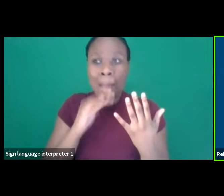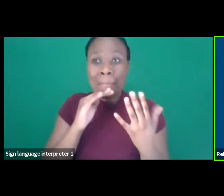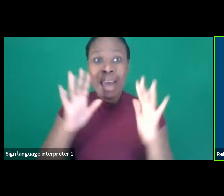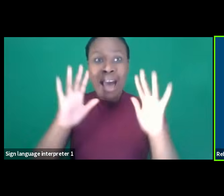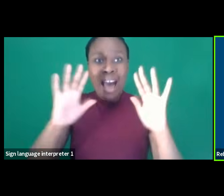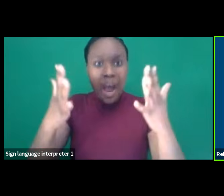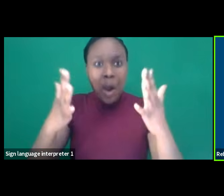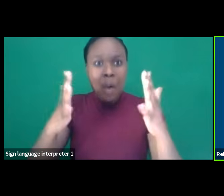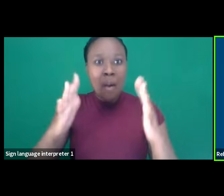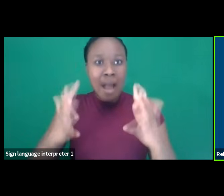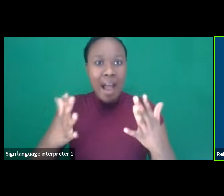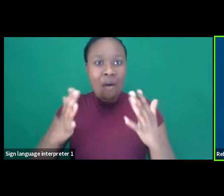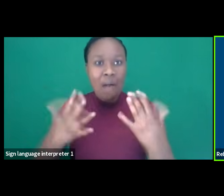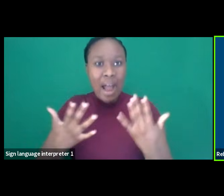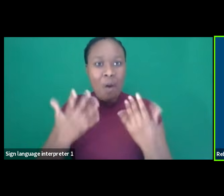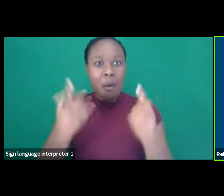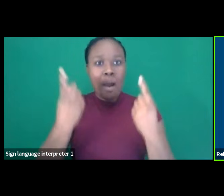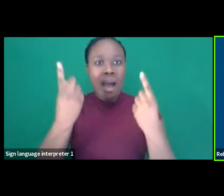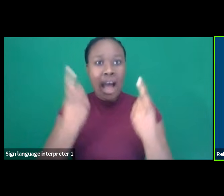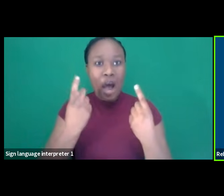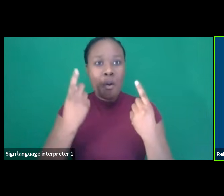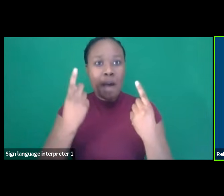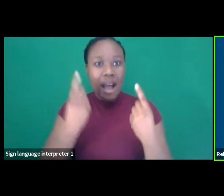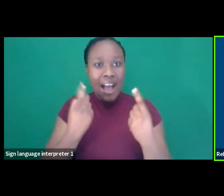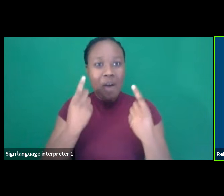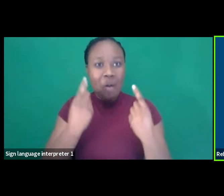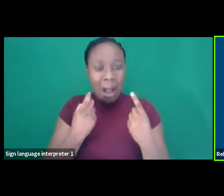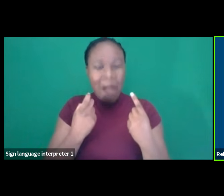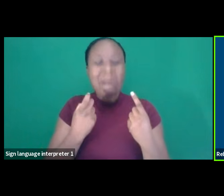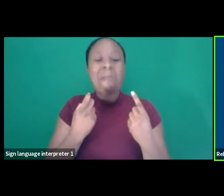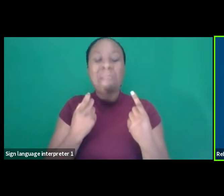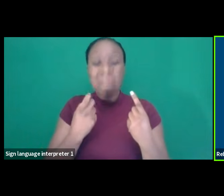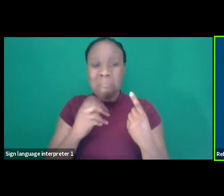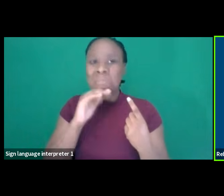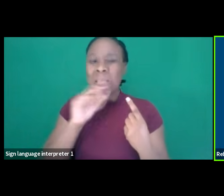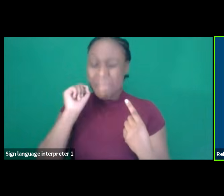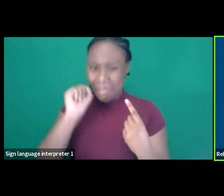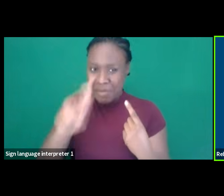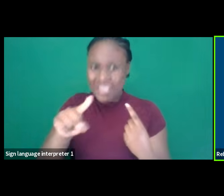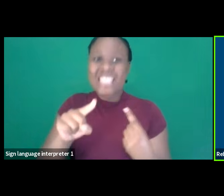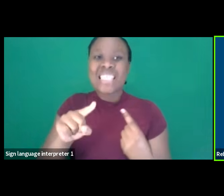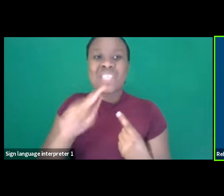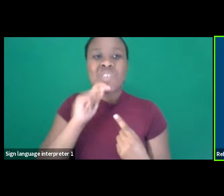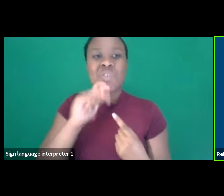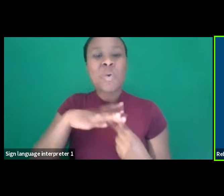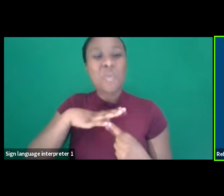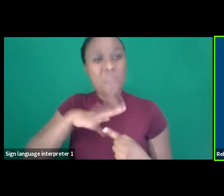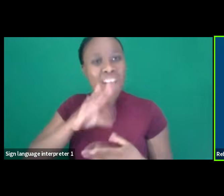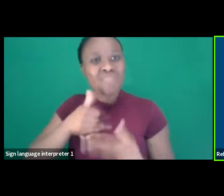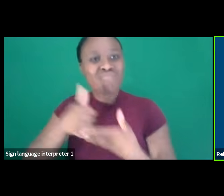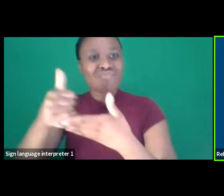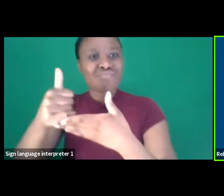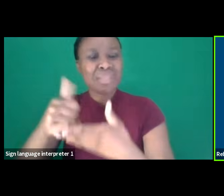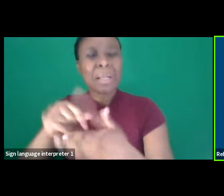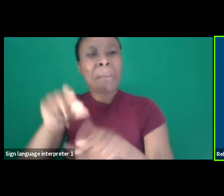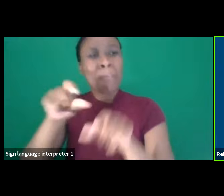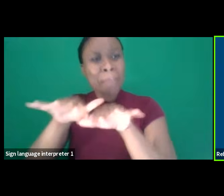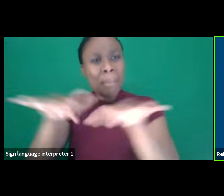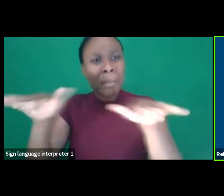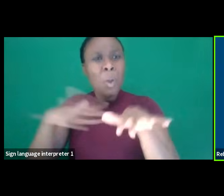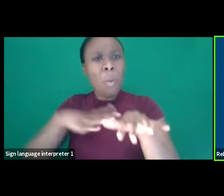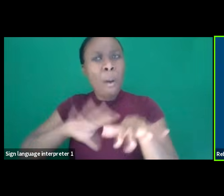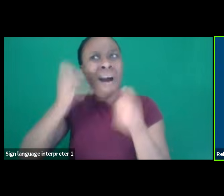suggests to me that even more clarity and certainty that is required. People would like to understand the